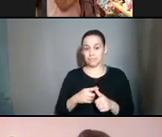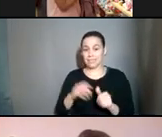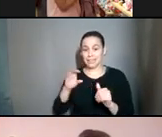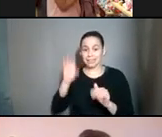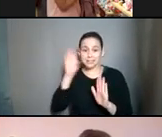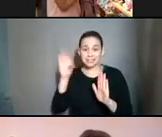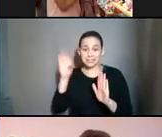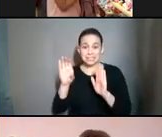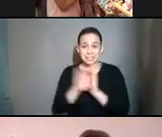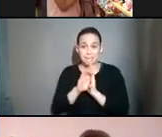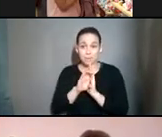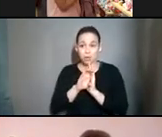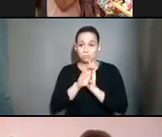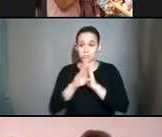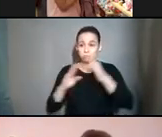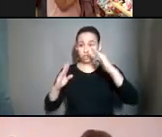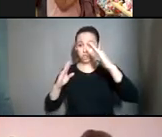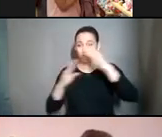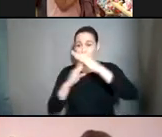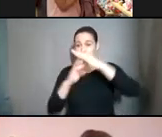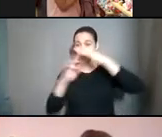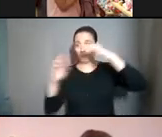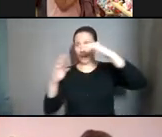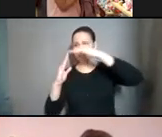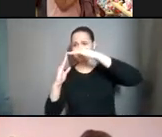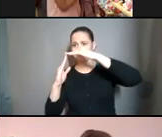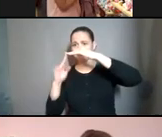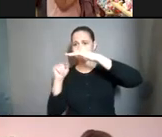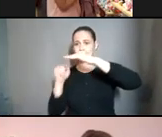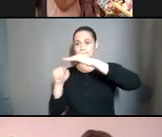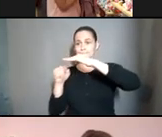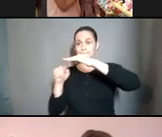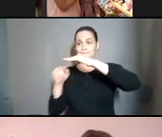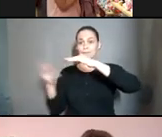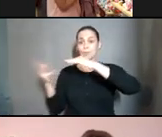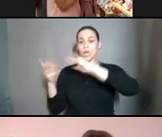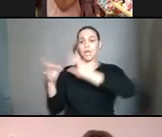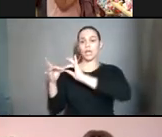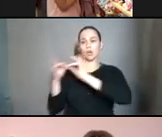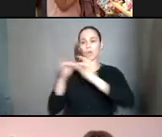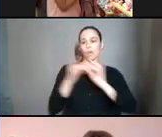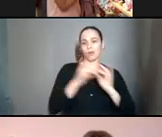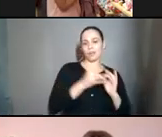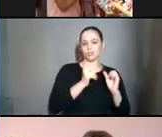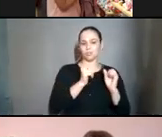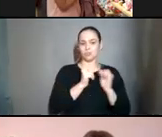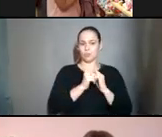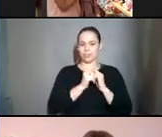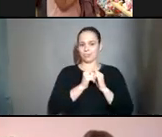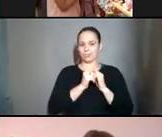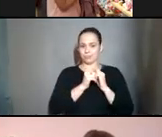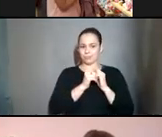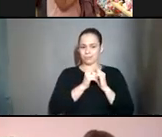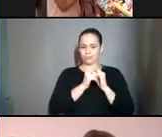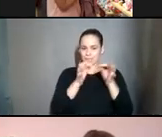top right side of each lesson correlates to the text below the lesson title.